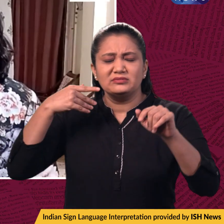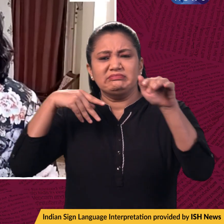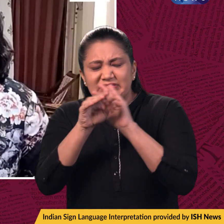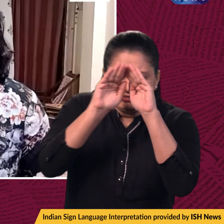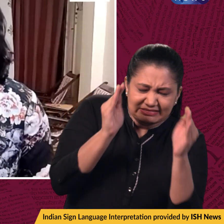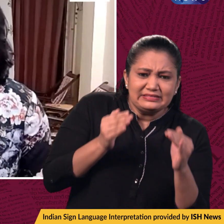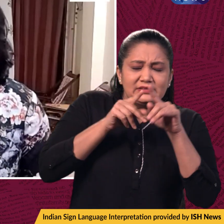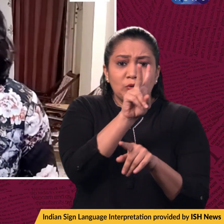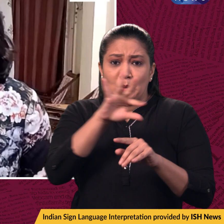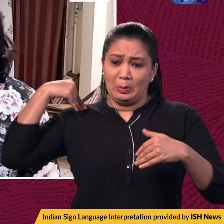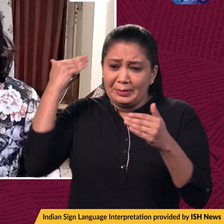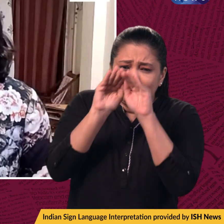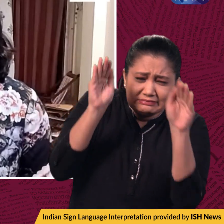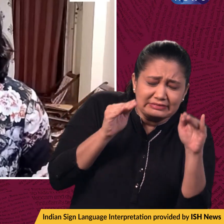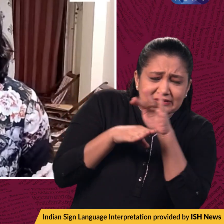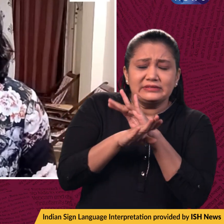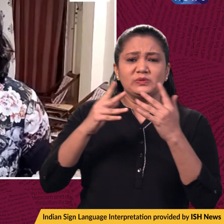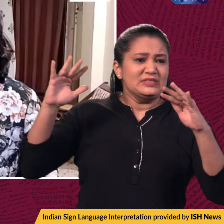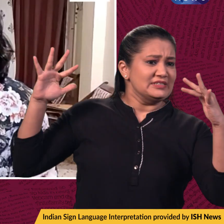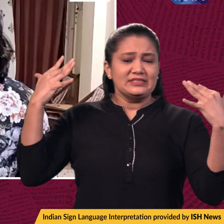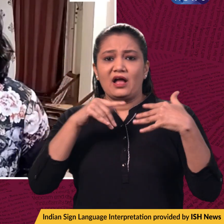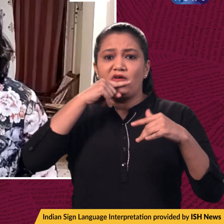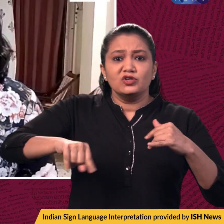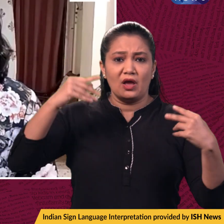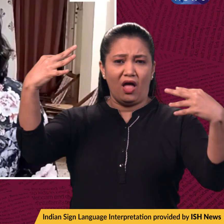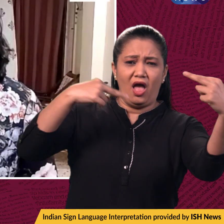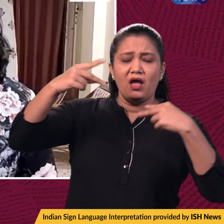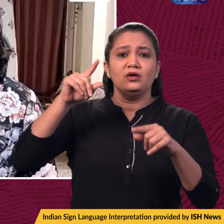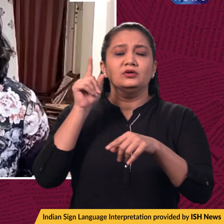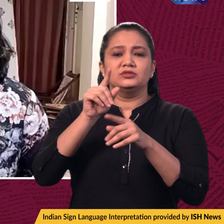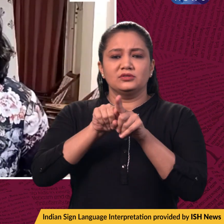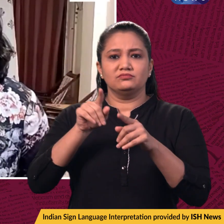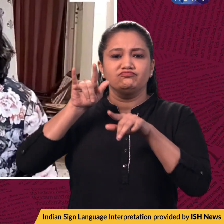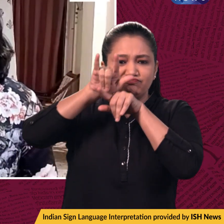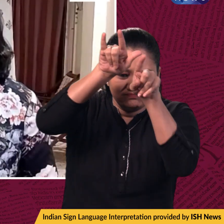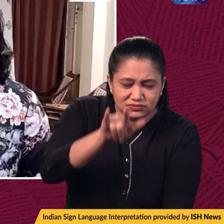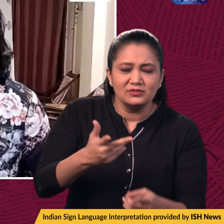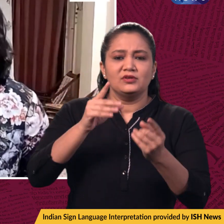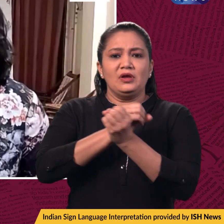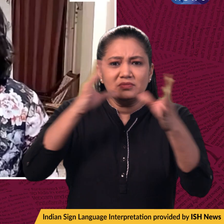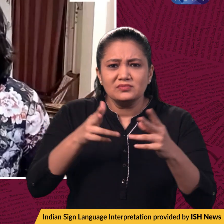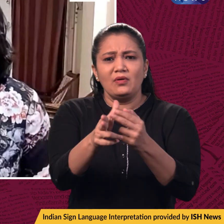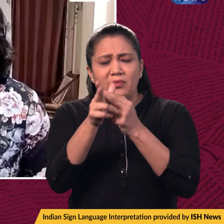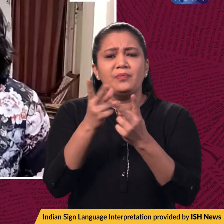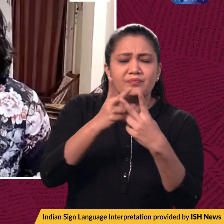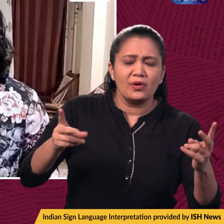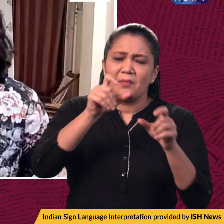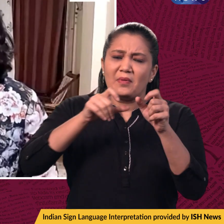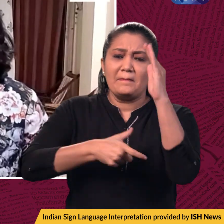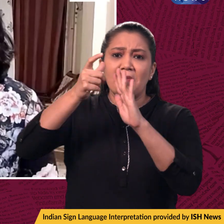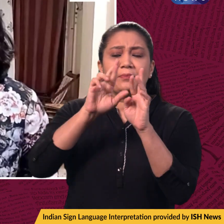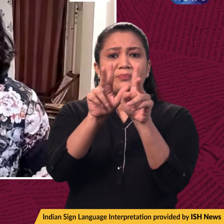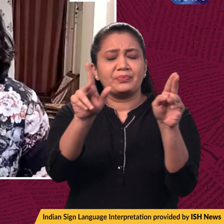been trapped there for nearly 2 weeks, surrounded by Russian troops firing rockets and shells which have destroyed